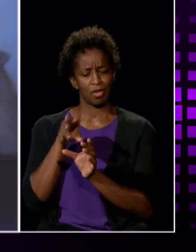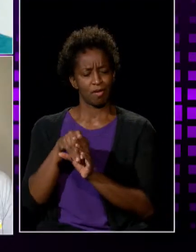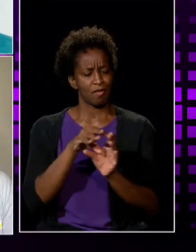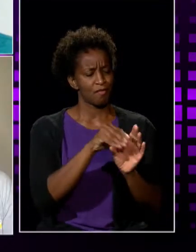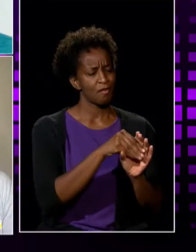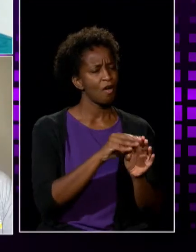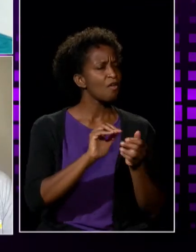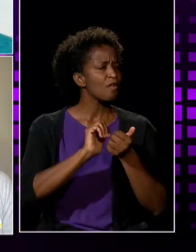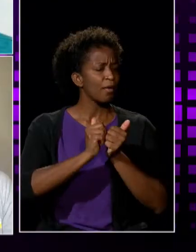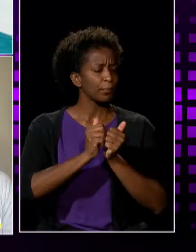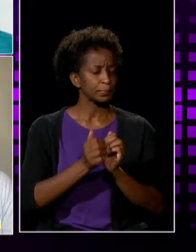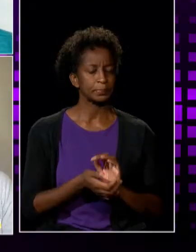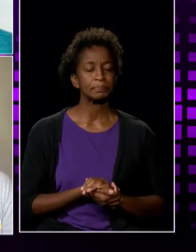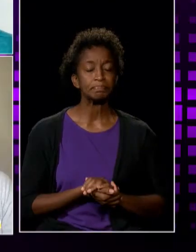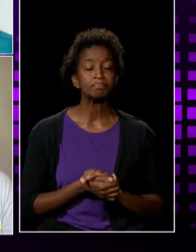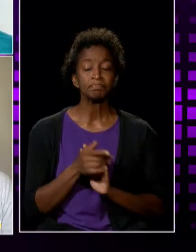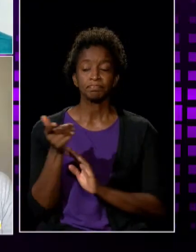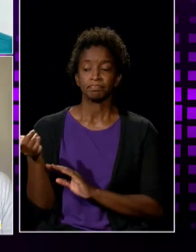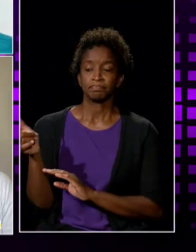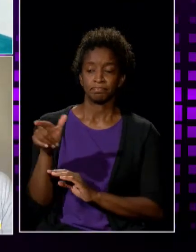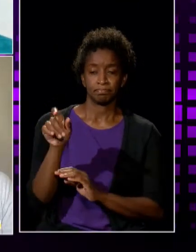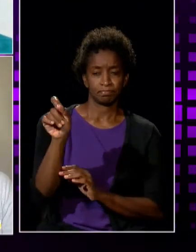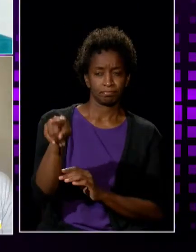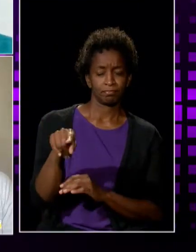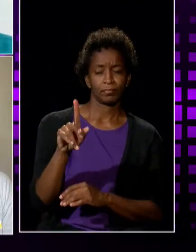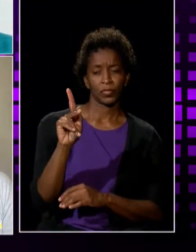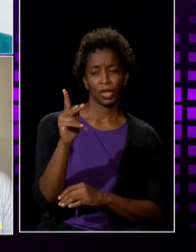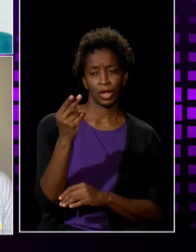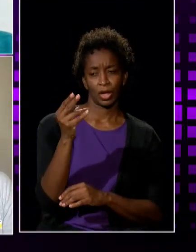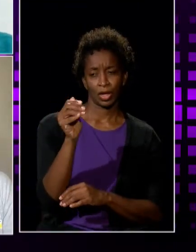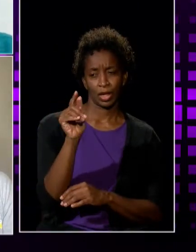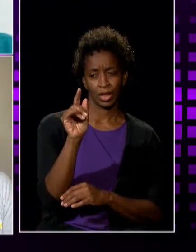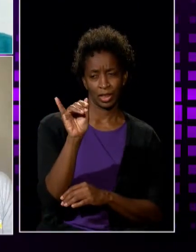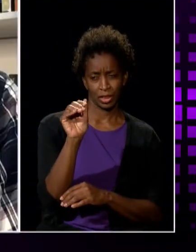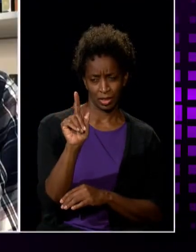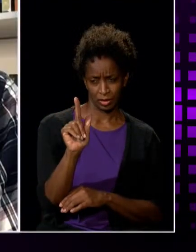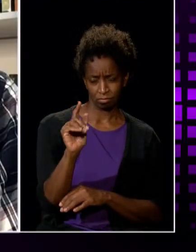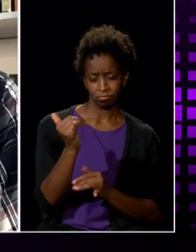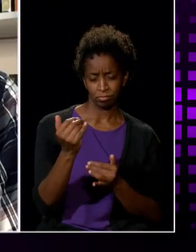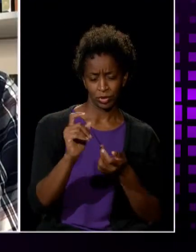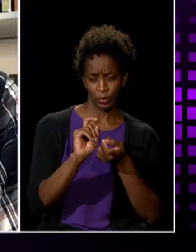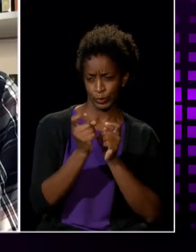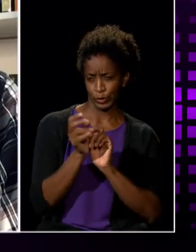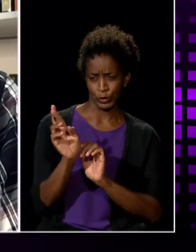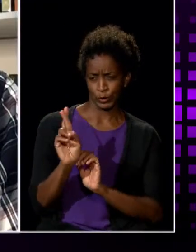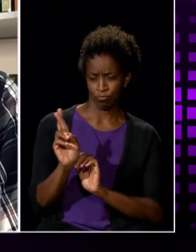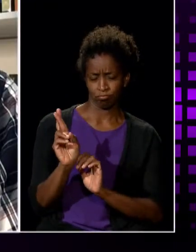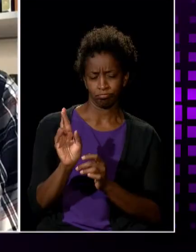to you. How does this step and this move to becoming a republic, how does this affect the everyday citizen?